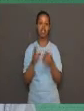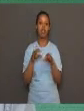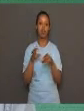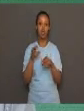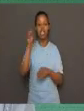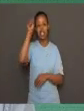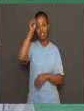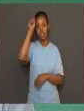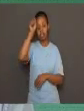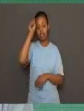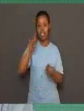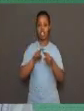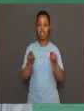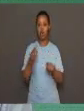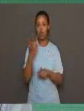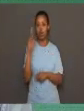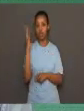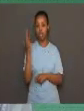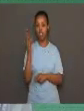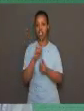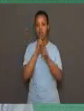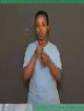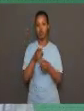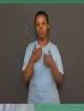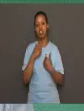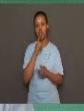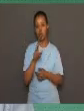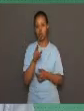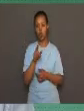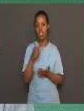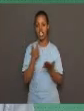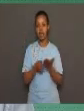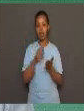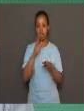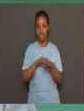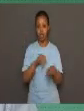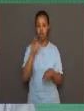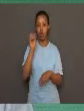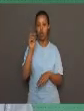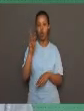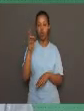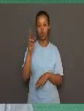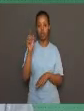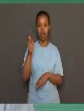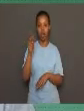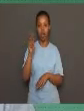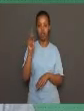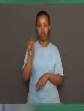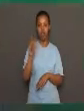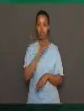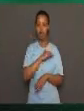Skinner identified 3 types of responses that he called operants that can follow